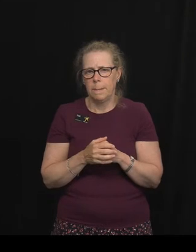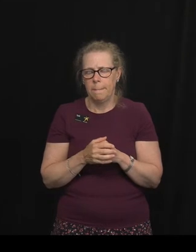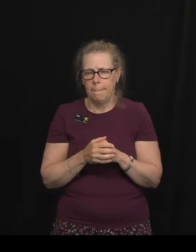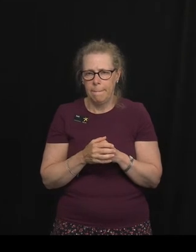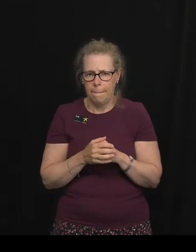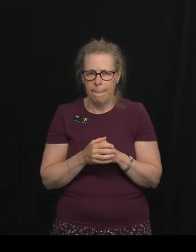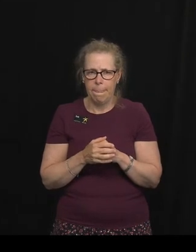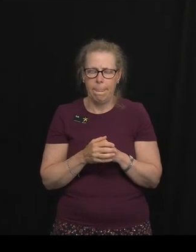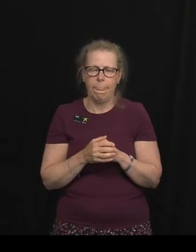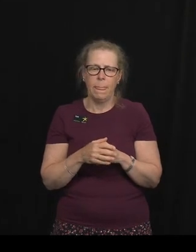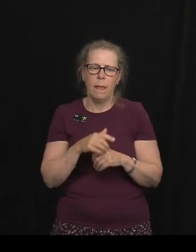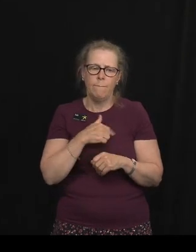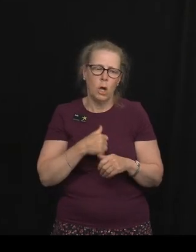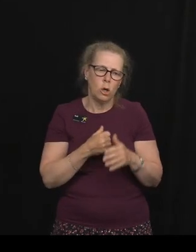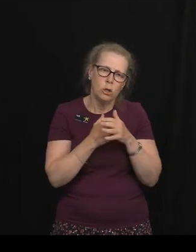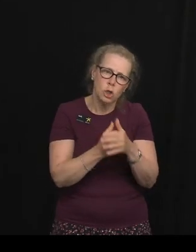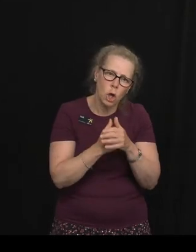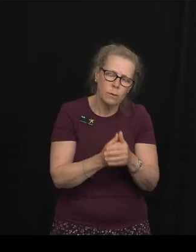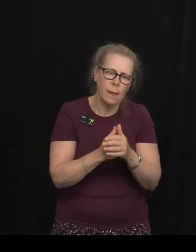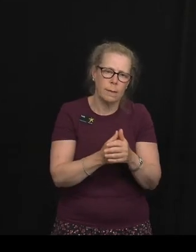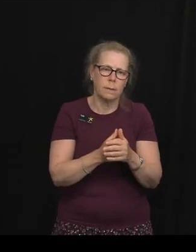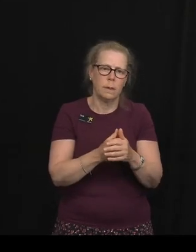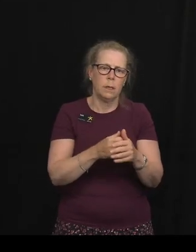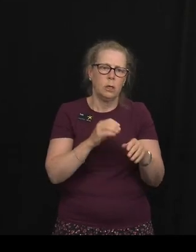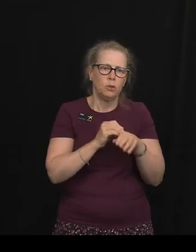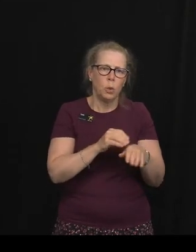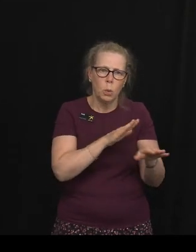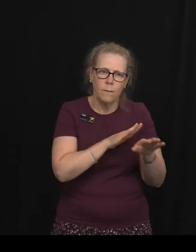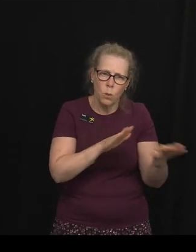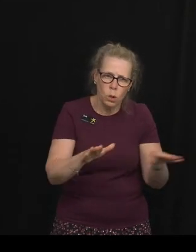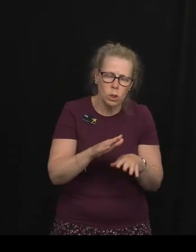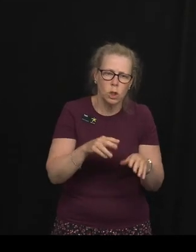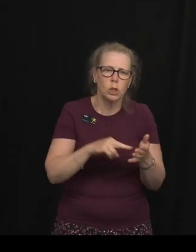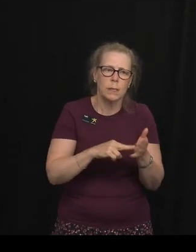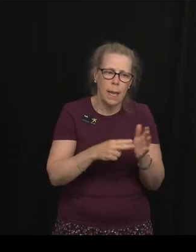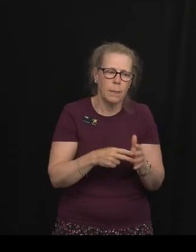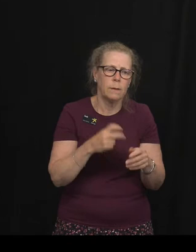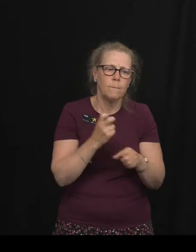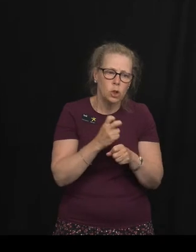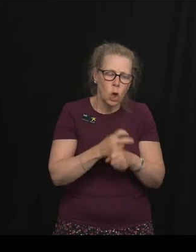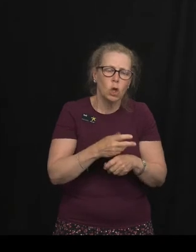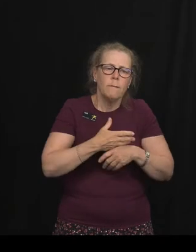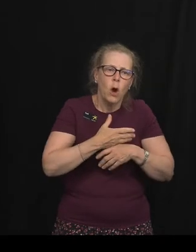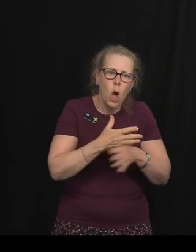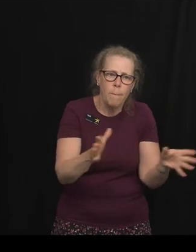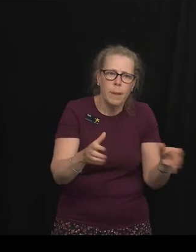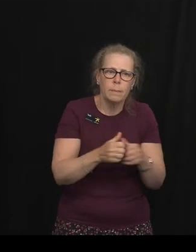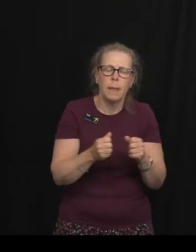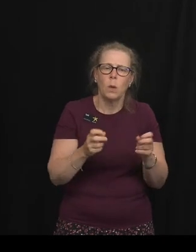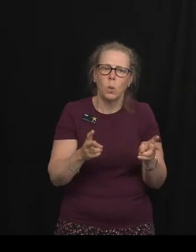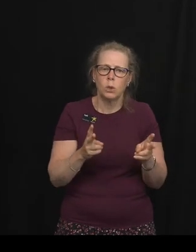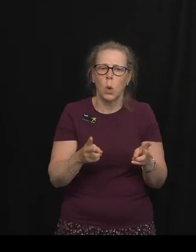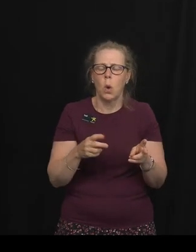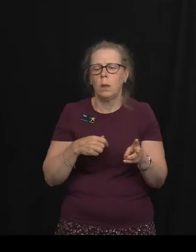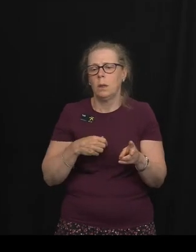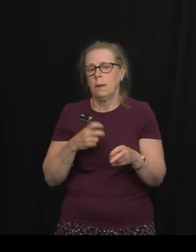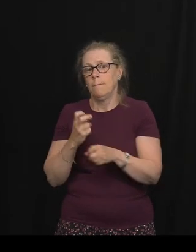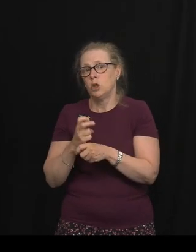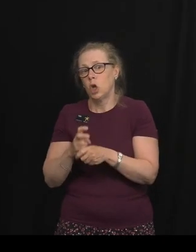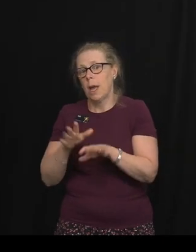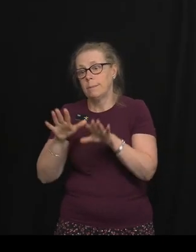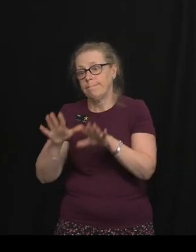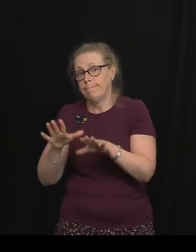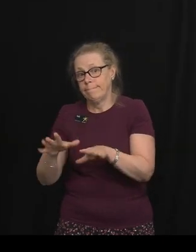health services to be kept open and to reach out to people staying at homes, but also adapting maternal